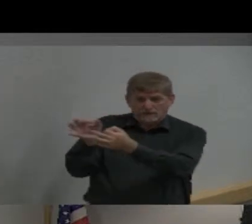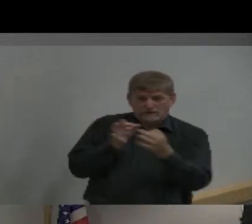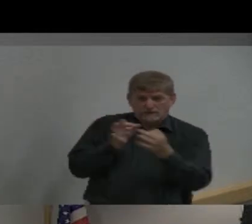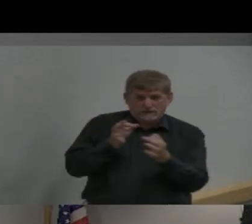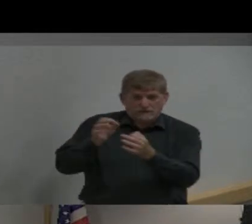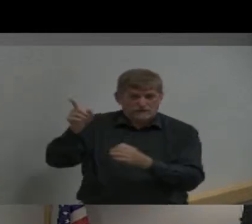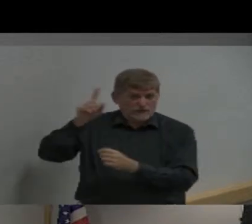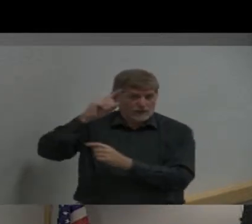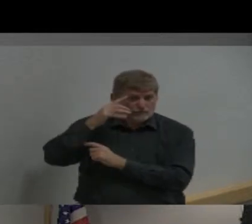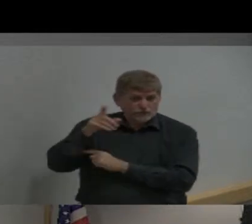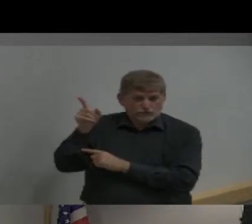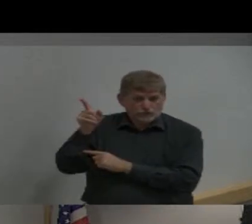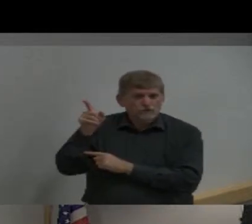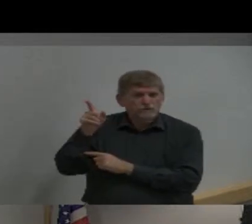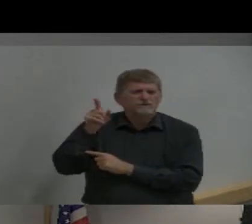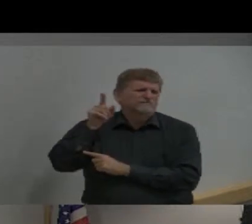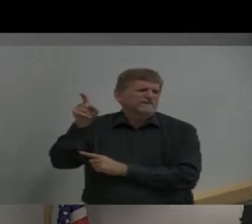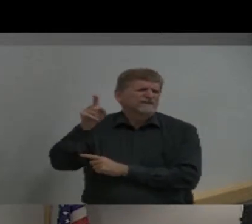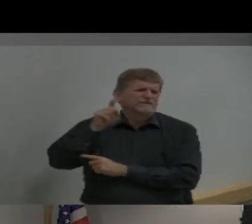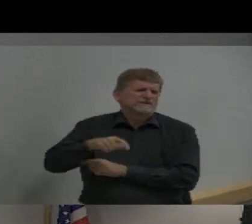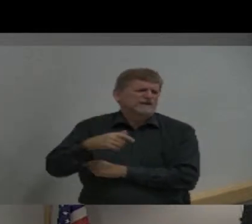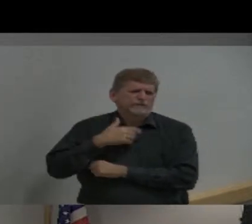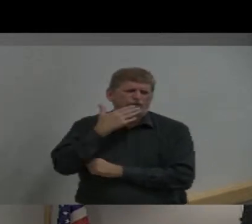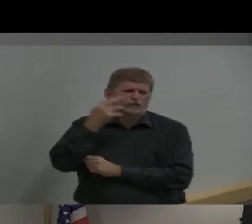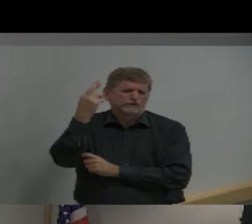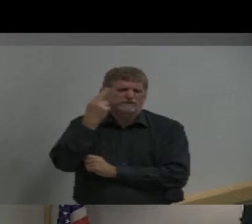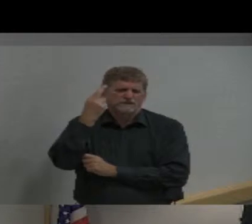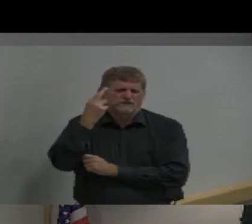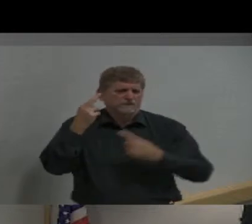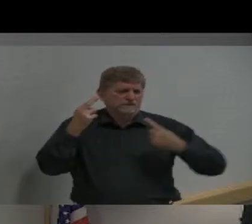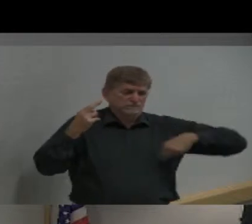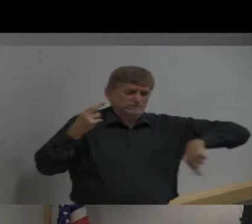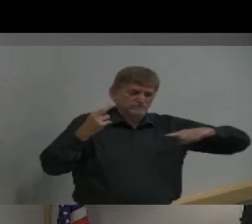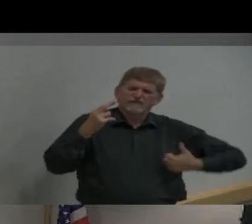specifically for West Lafayette, we will comply.